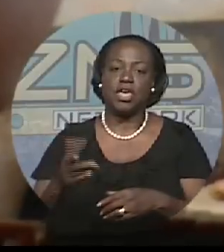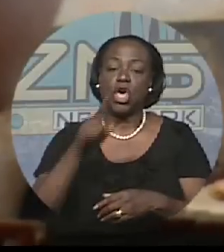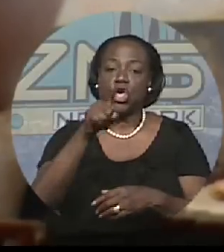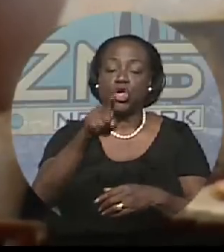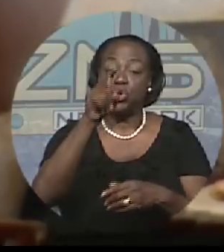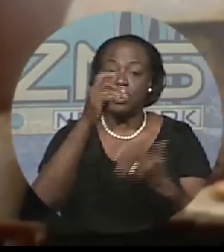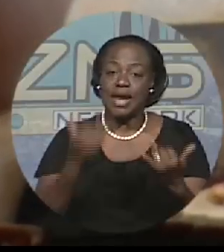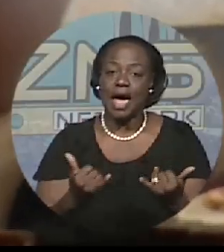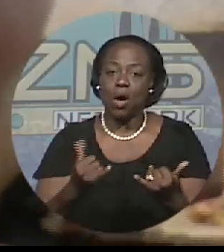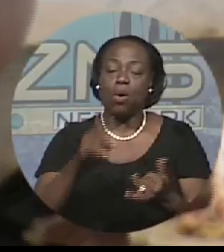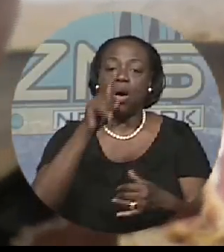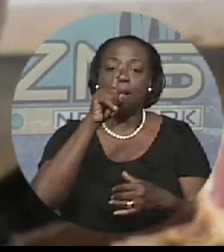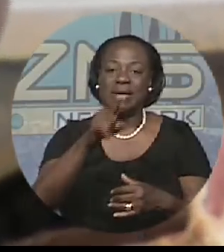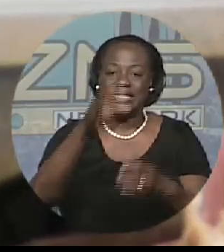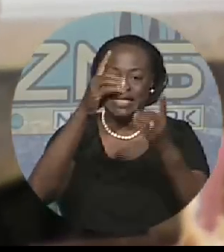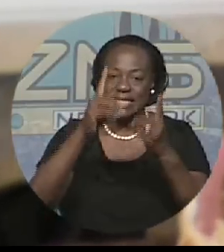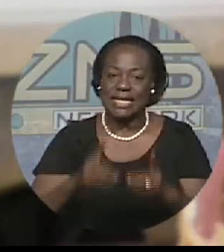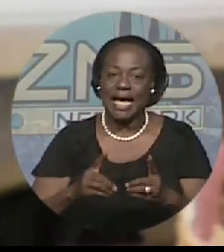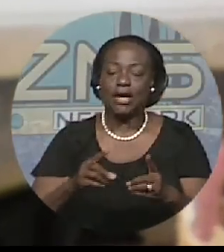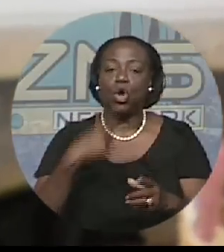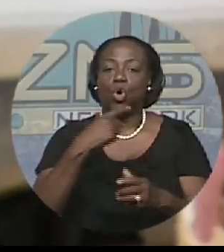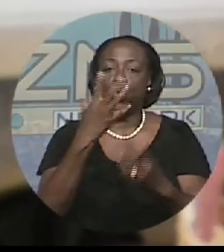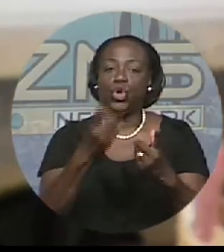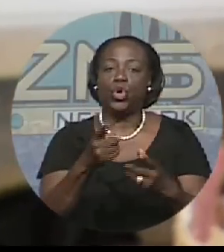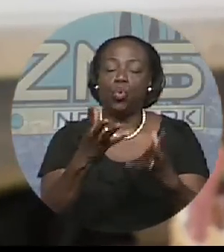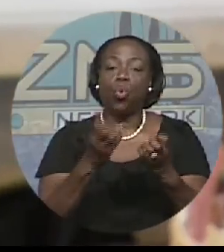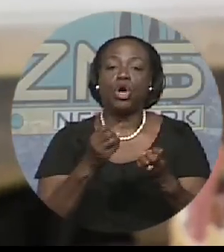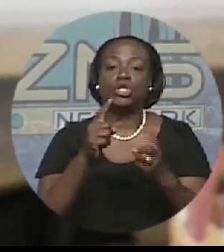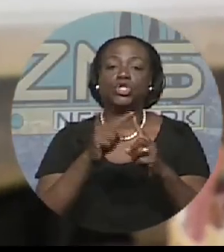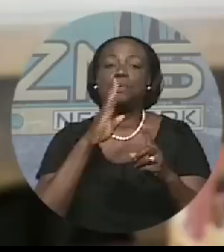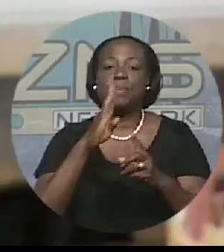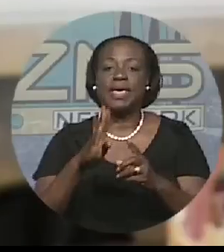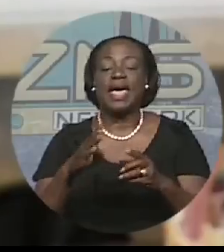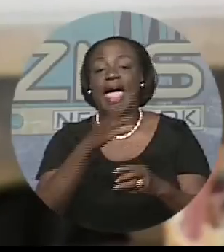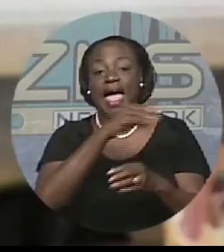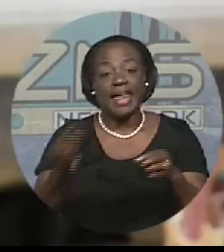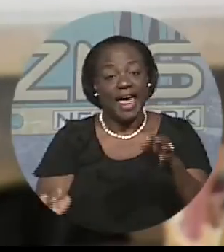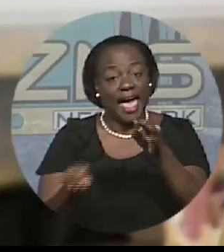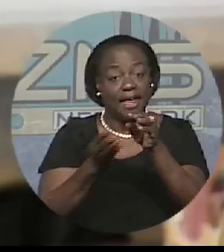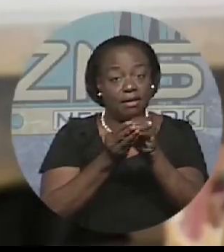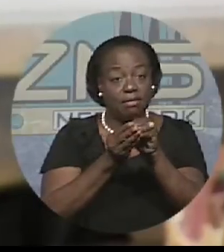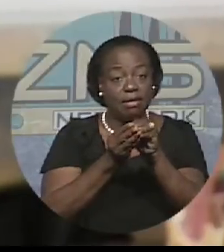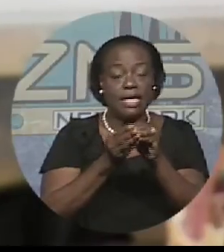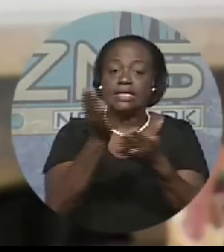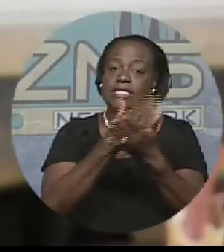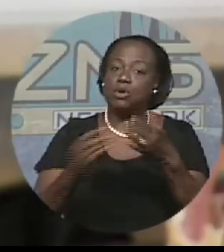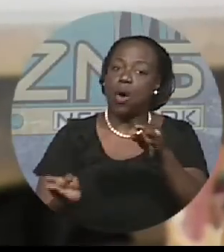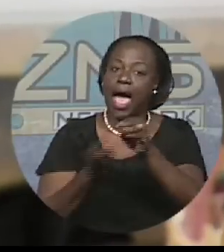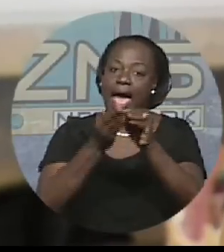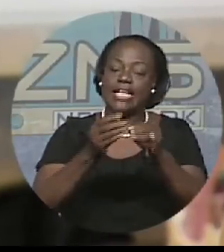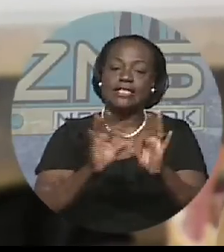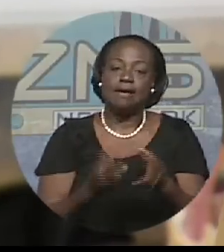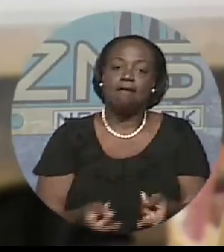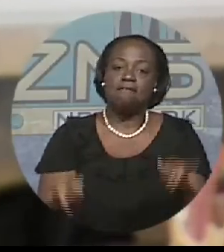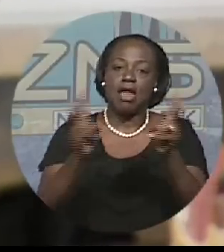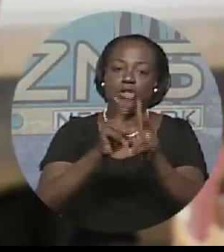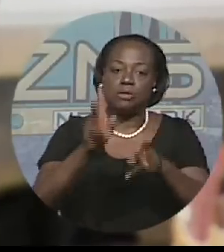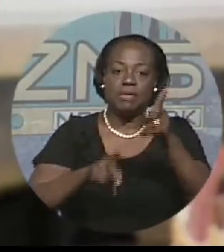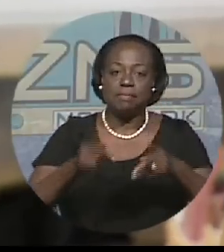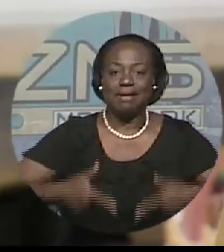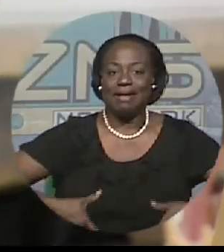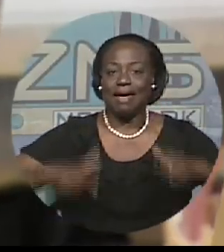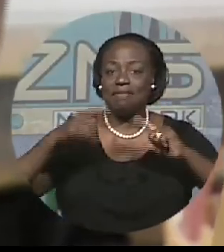have to decide who you want to be. Are you going to be an adder, someone who creates and adds value to people's lives and to your